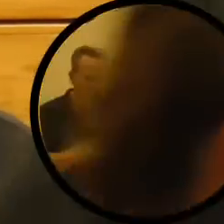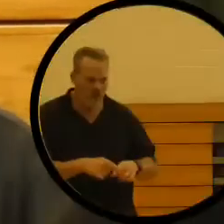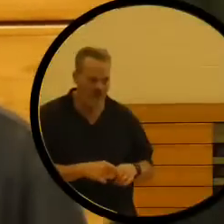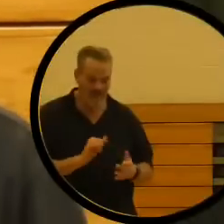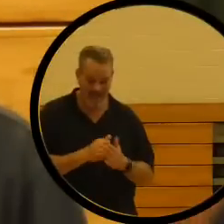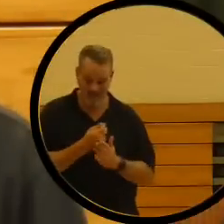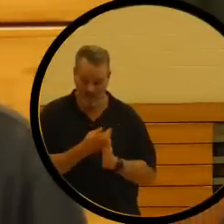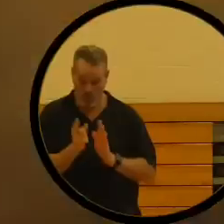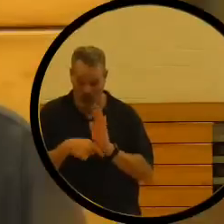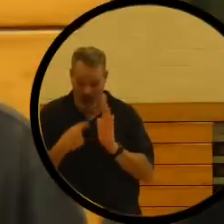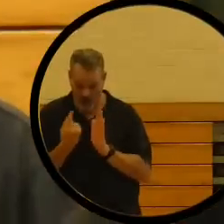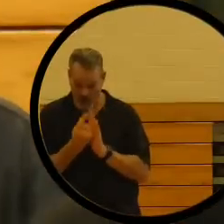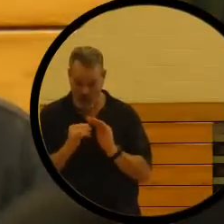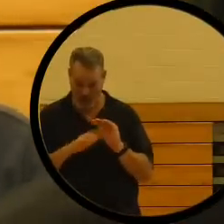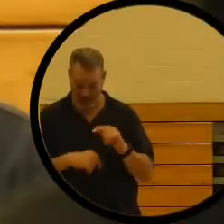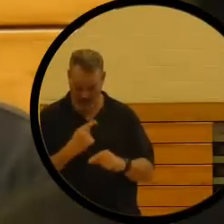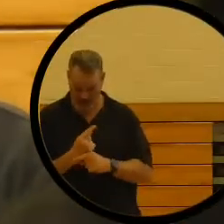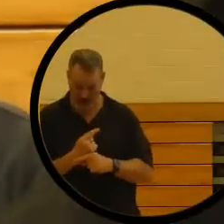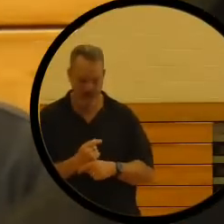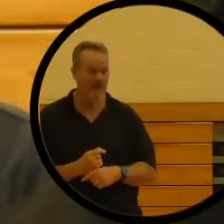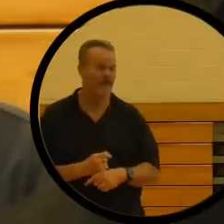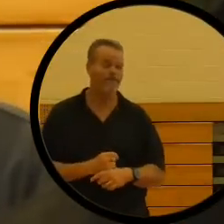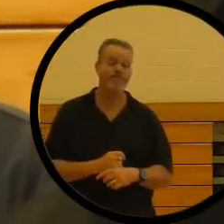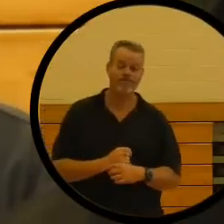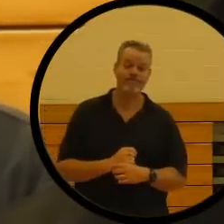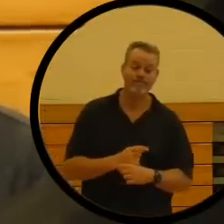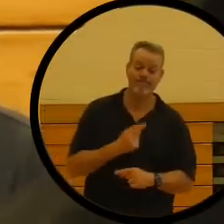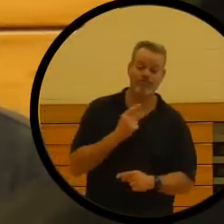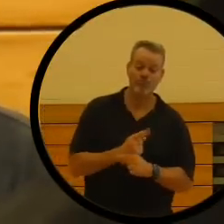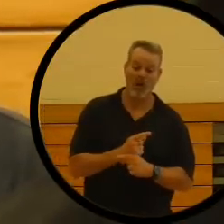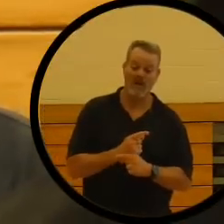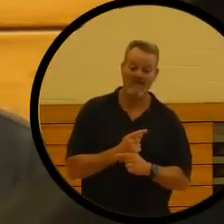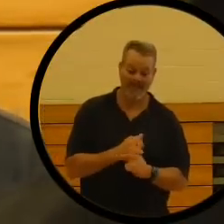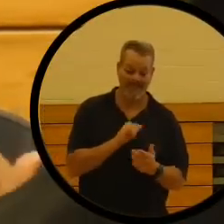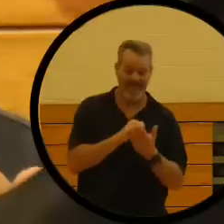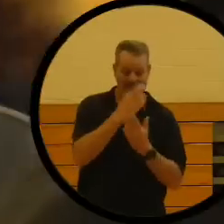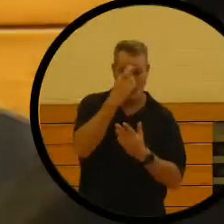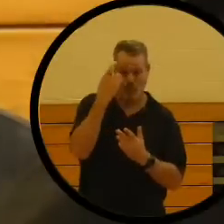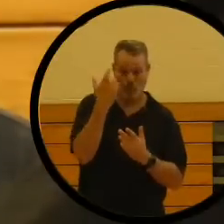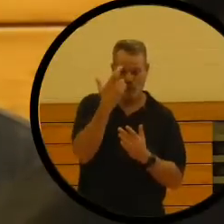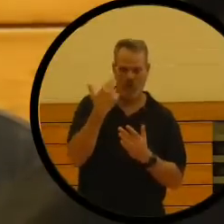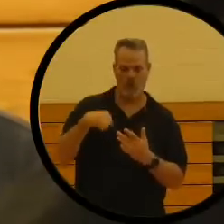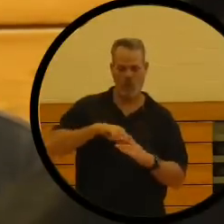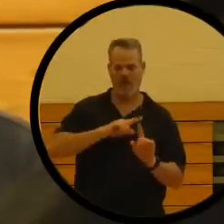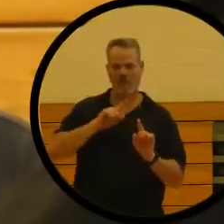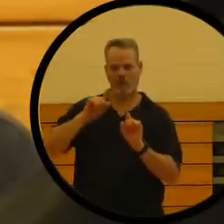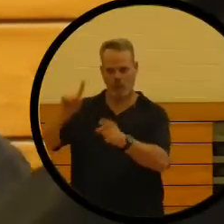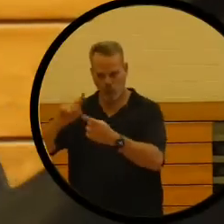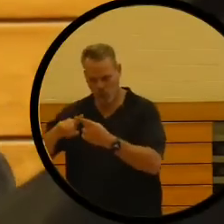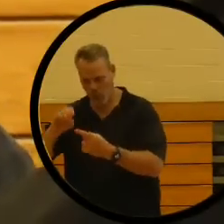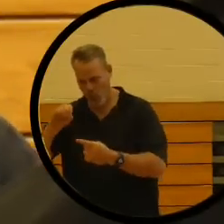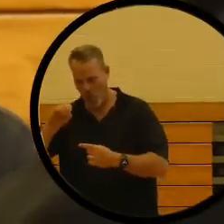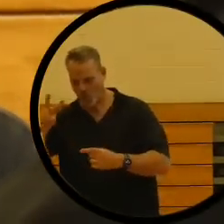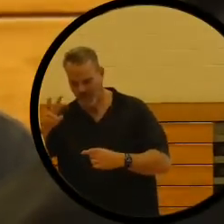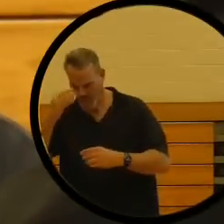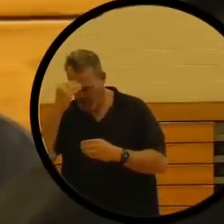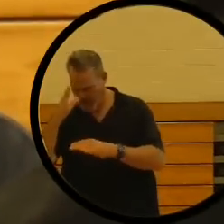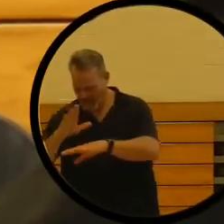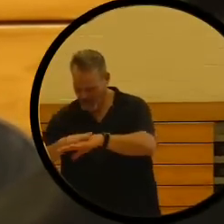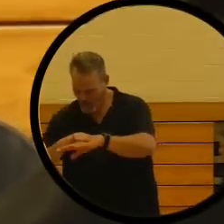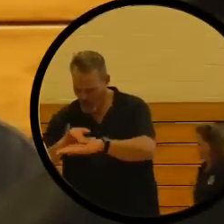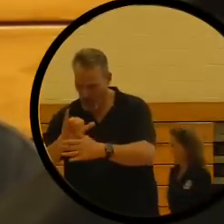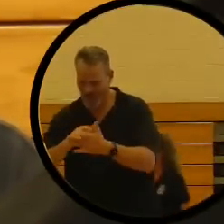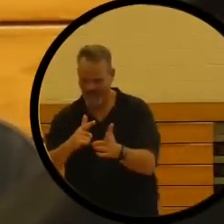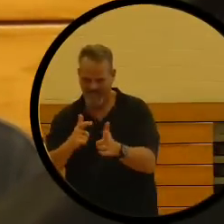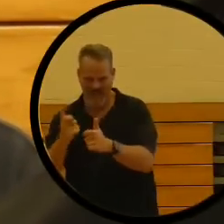few hours or less, yeah. Right, and so, you know, that's the reason we went to Ocean View, to let them know that things could be fast over